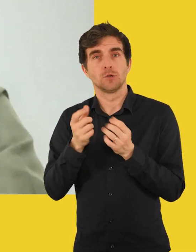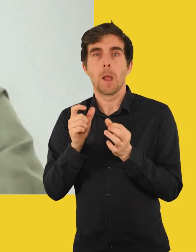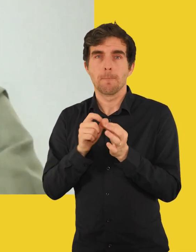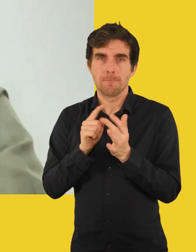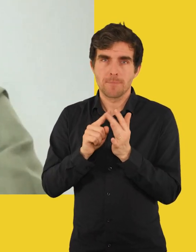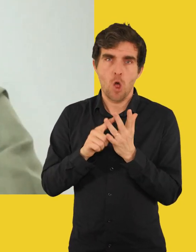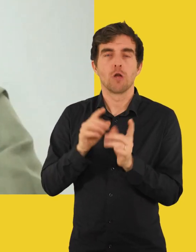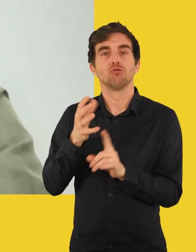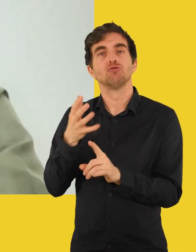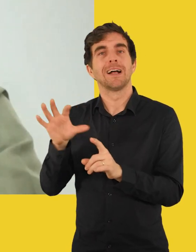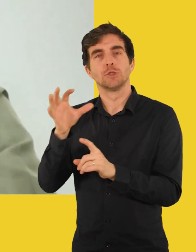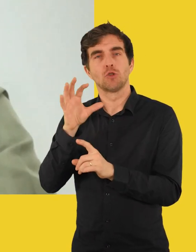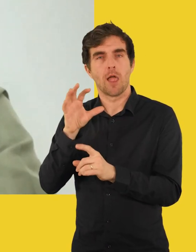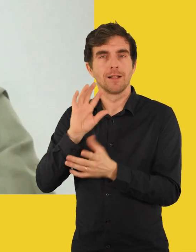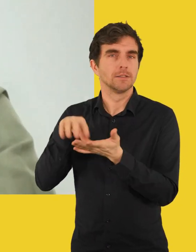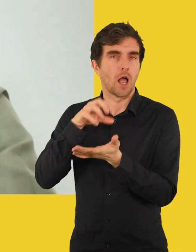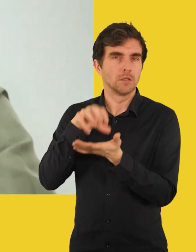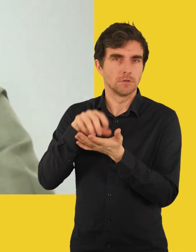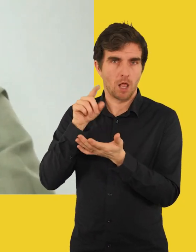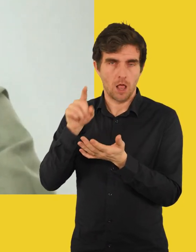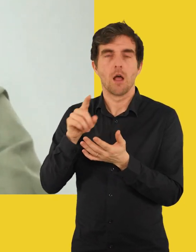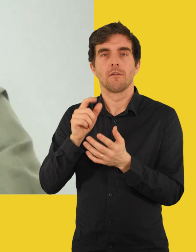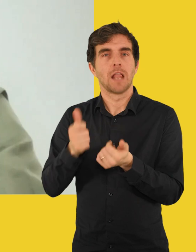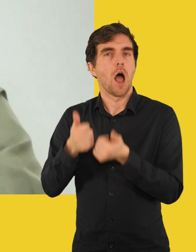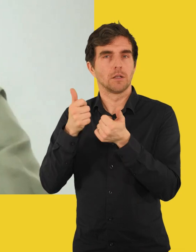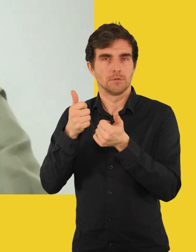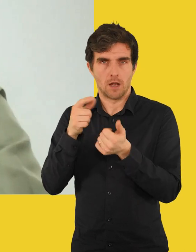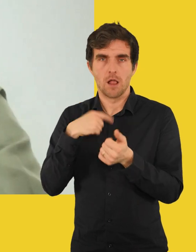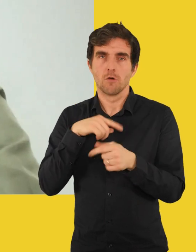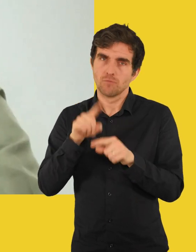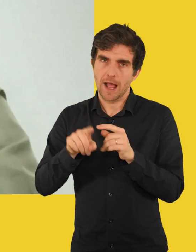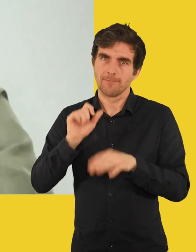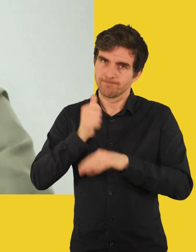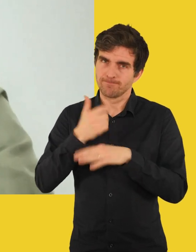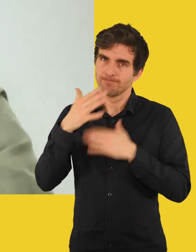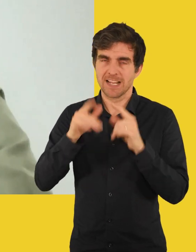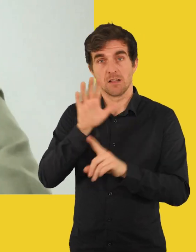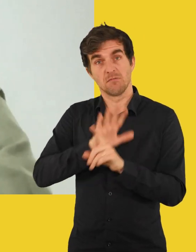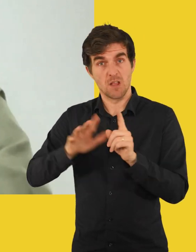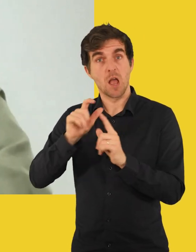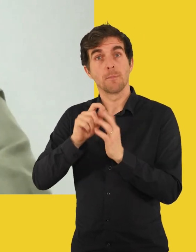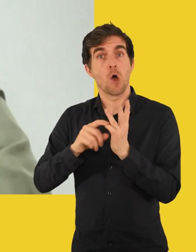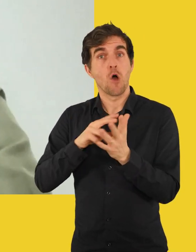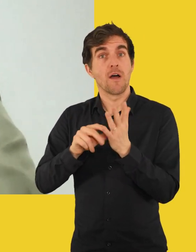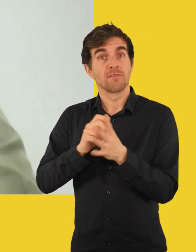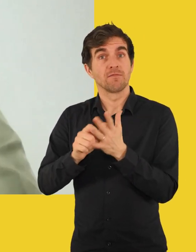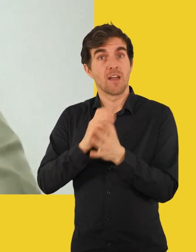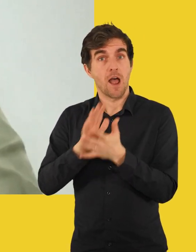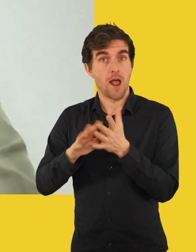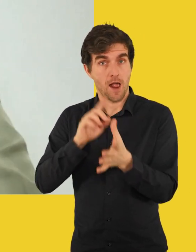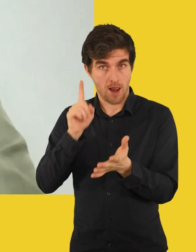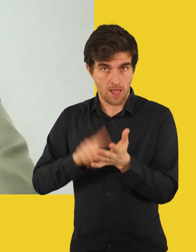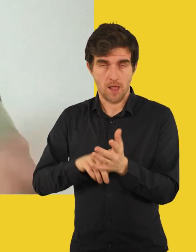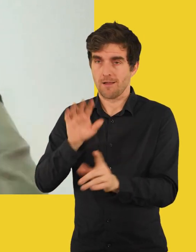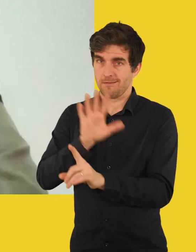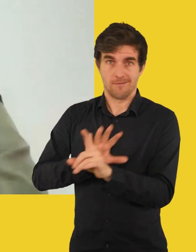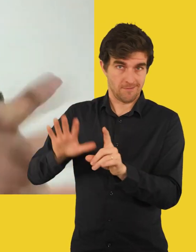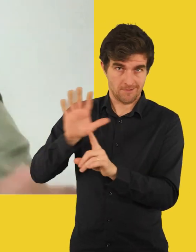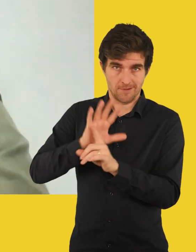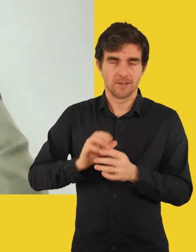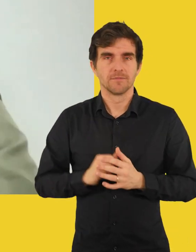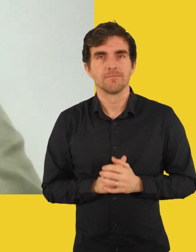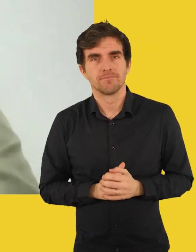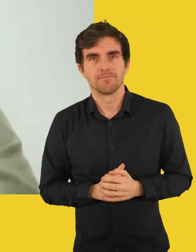And I work as the manager at the Bioregional Center of Excellence that we're trying to set up here in Purvanchal for the